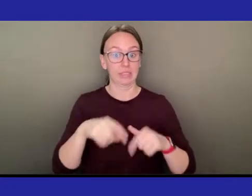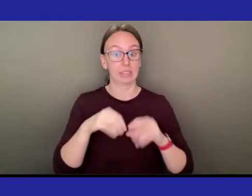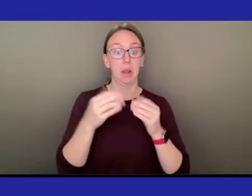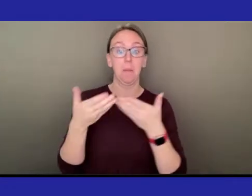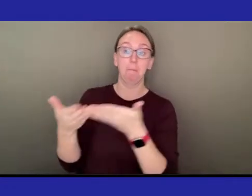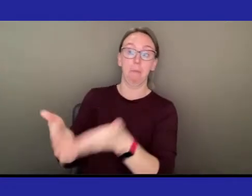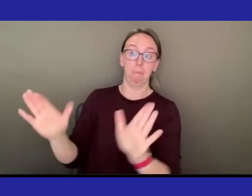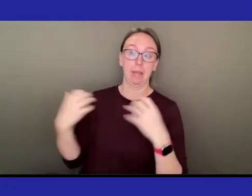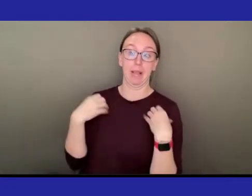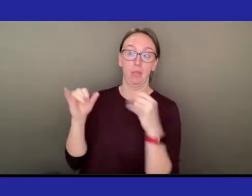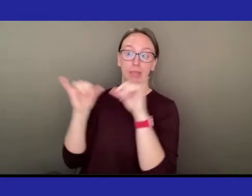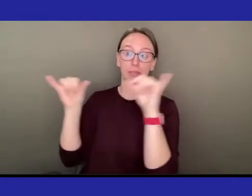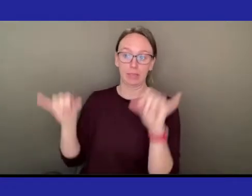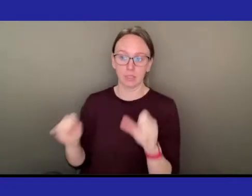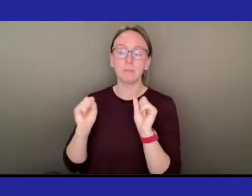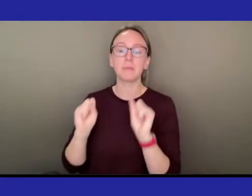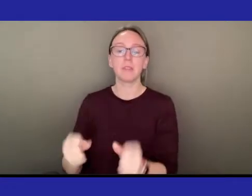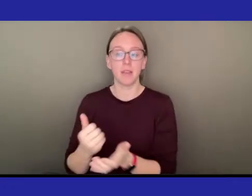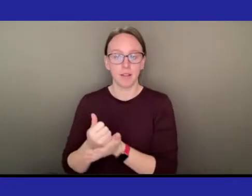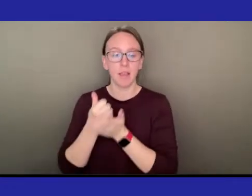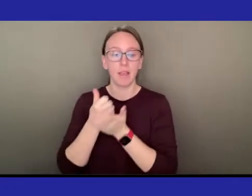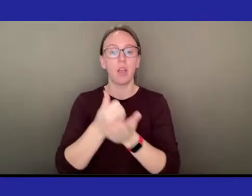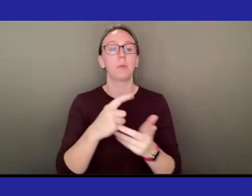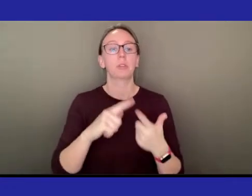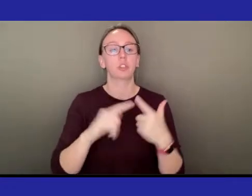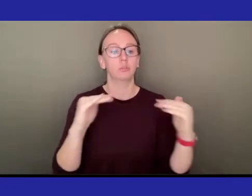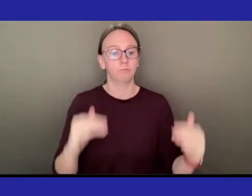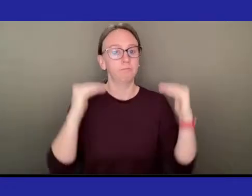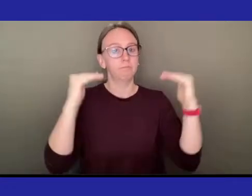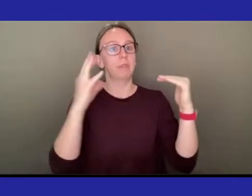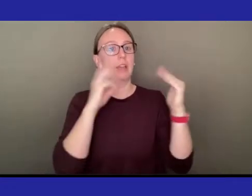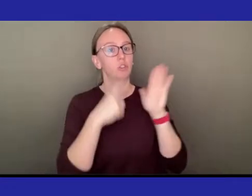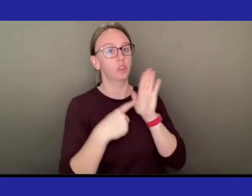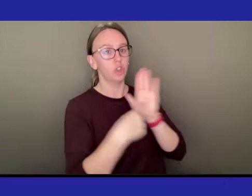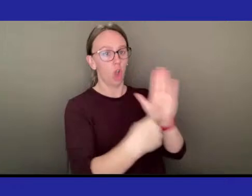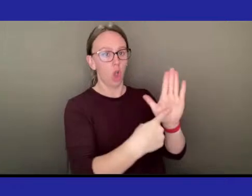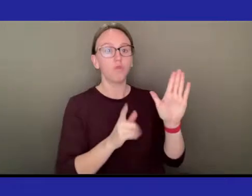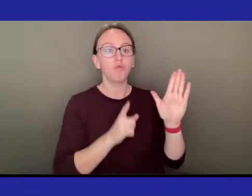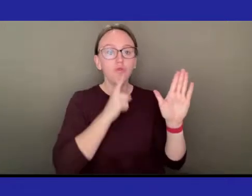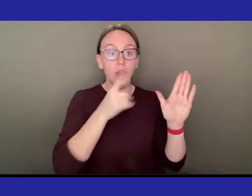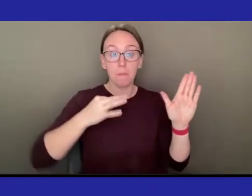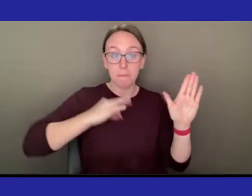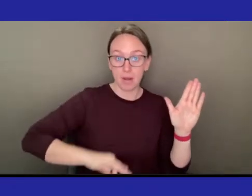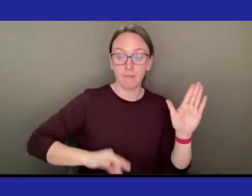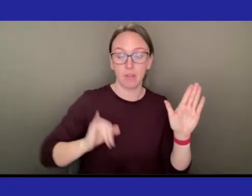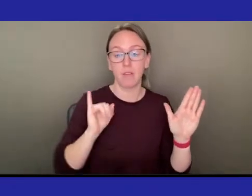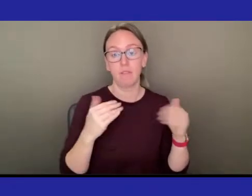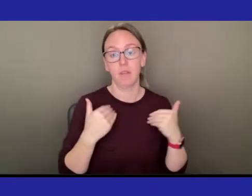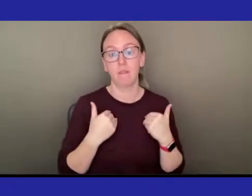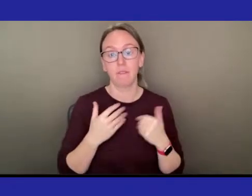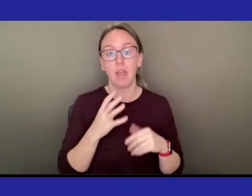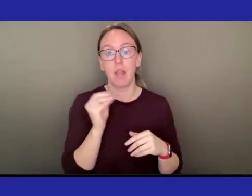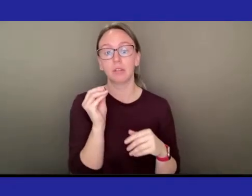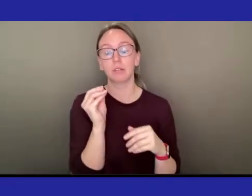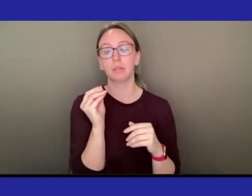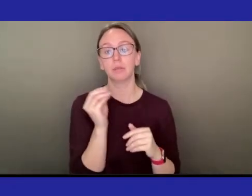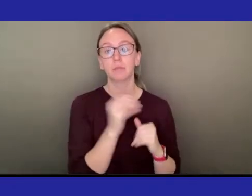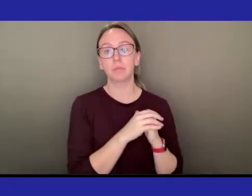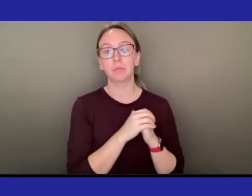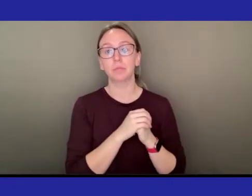really help define what is the benefit, and that if people, if you move